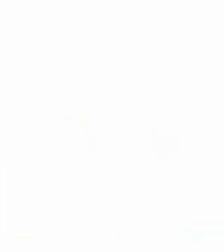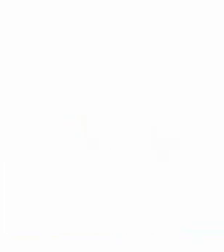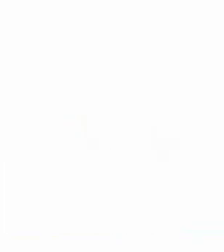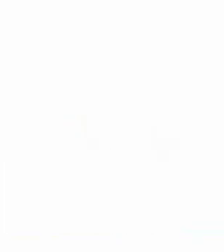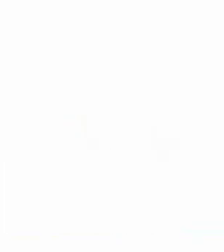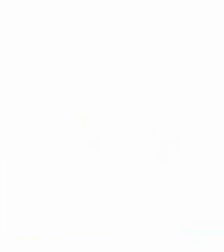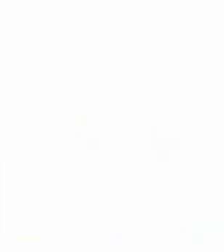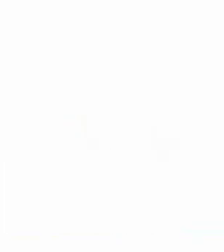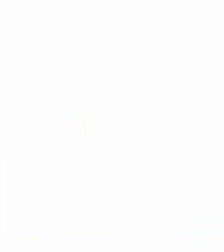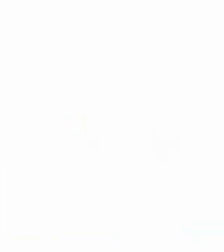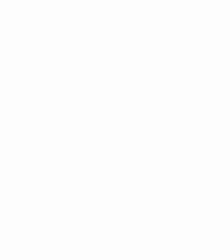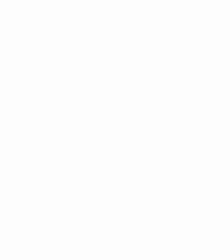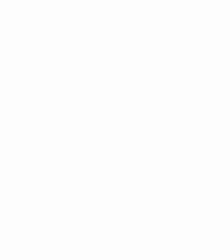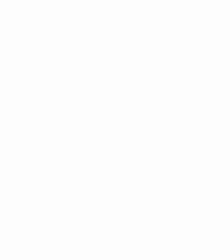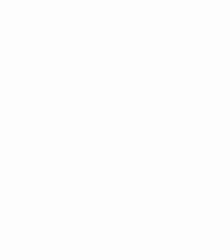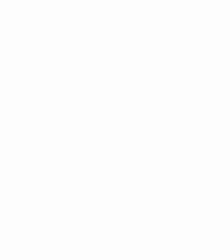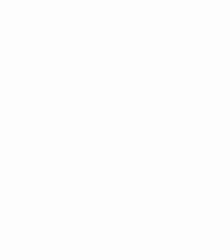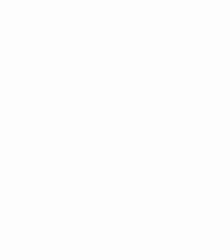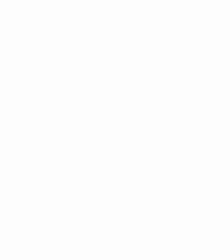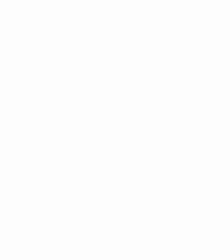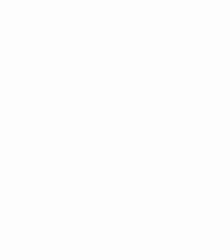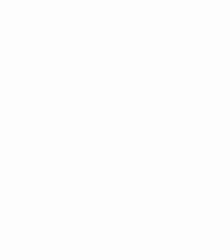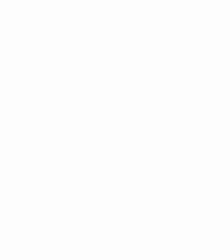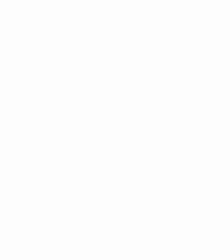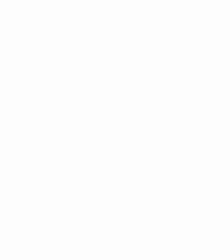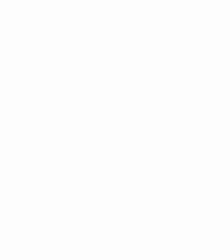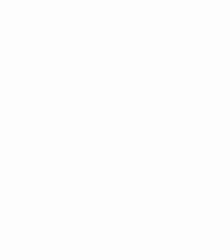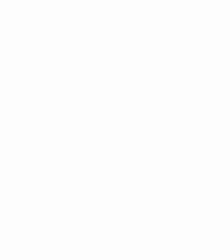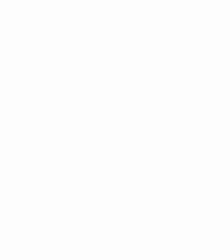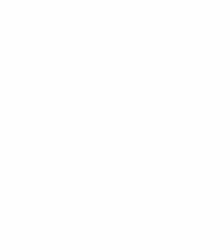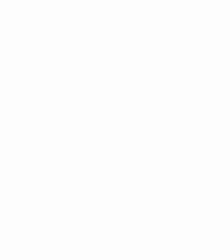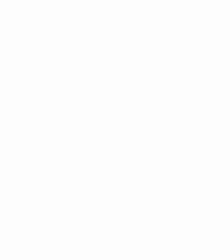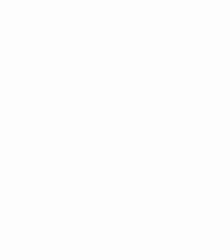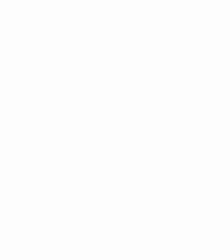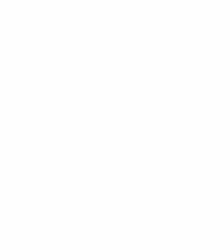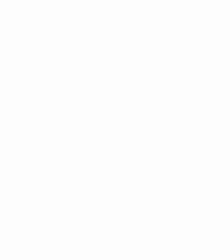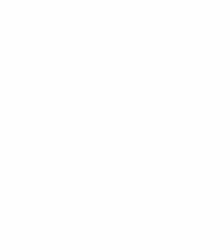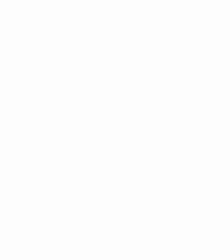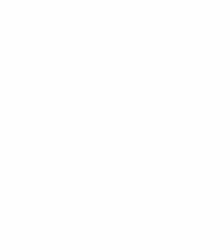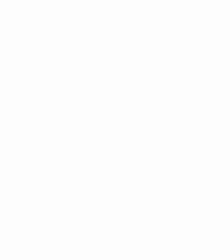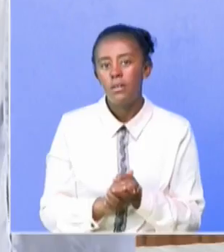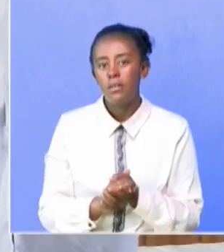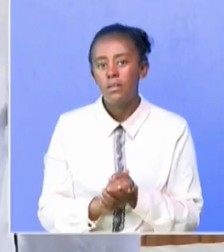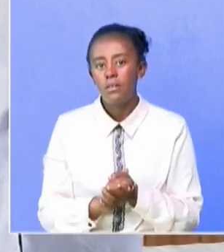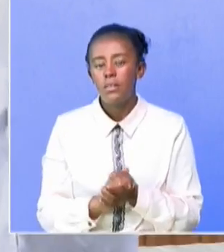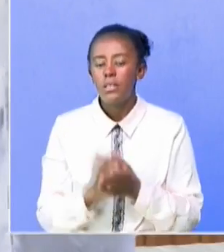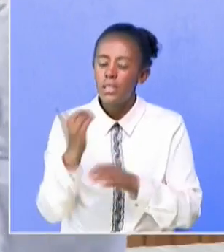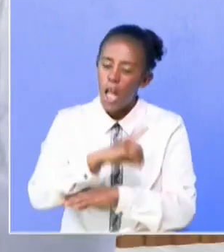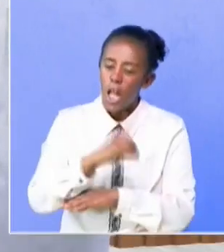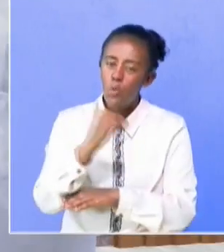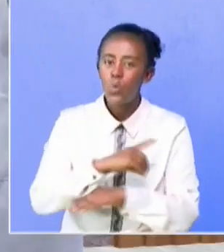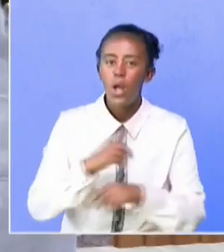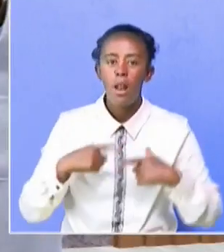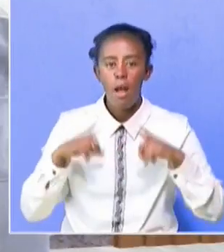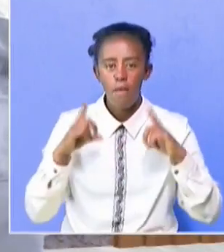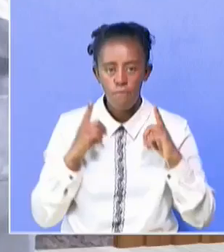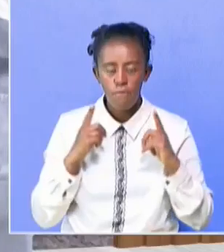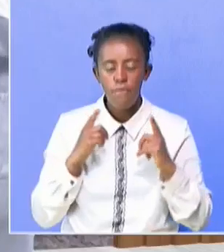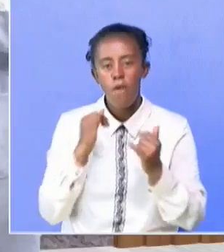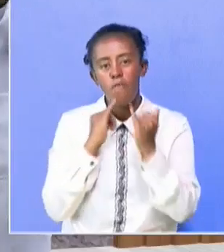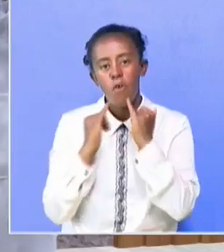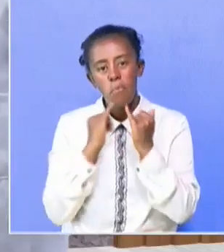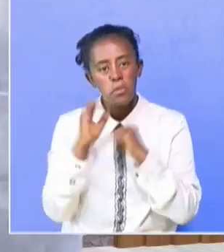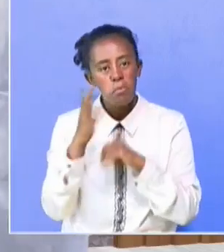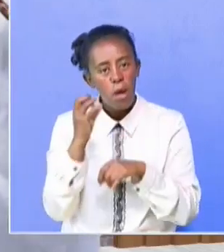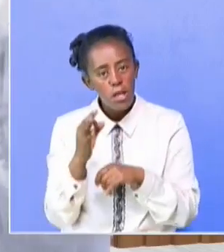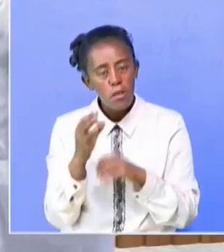course, there are different kinds of information you may hear in your day-to-day life. The information might